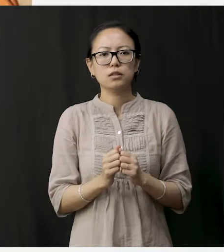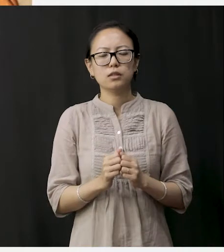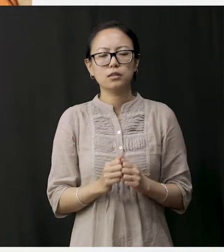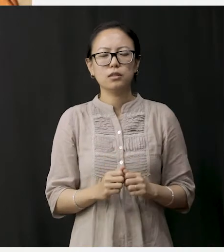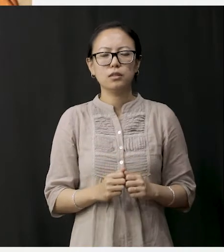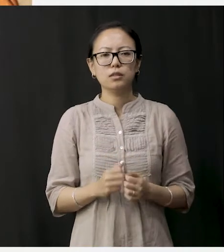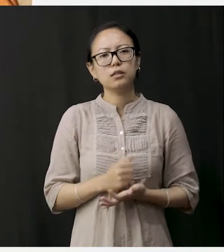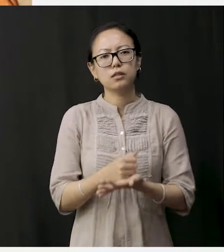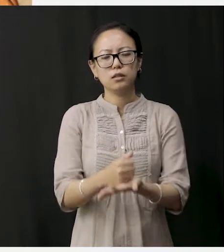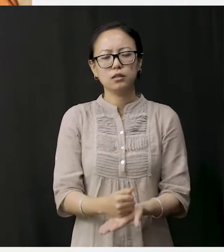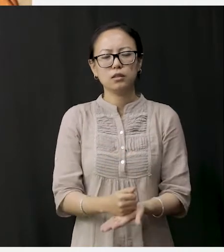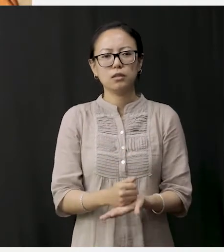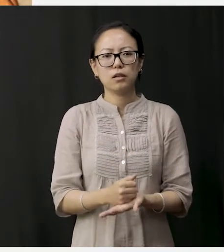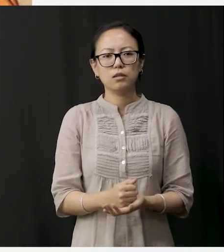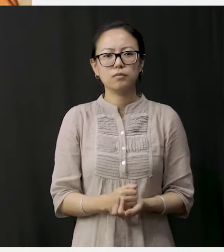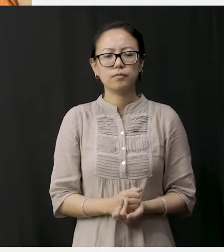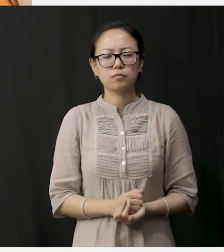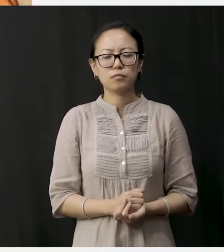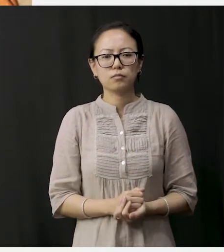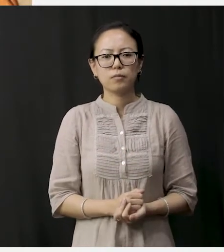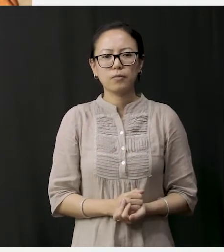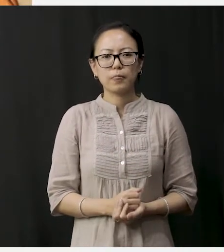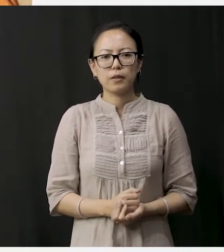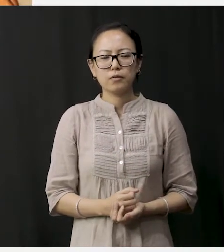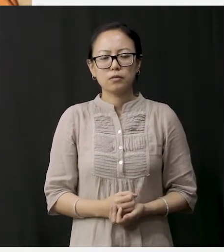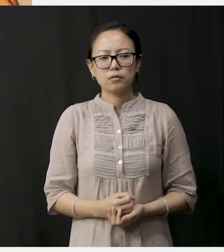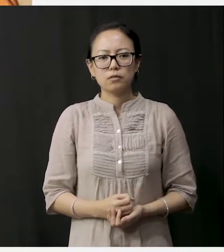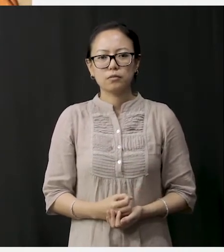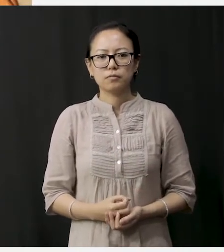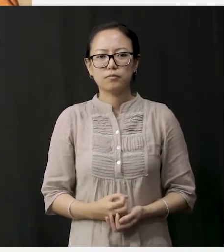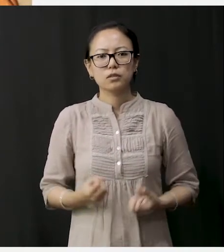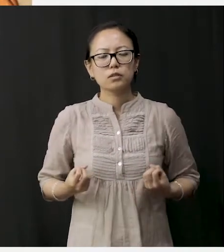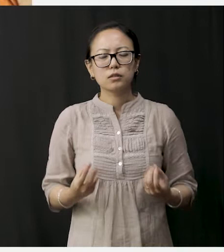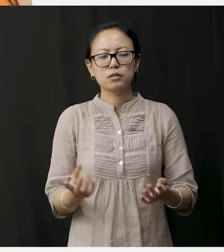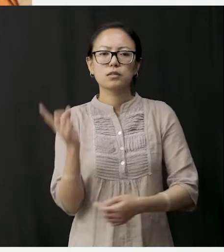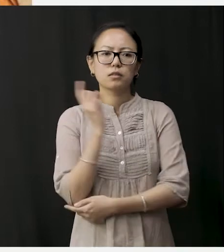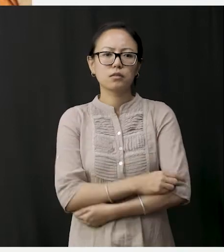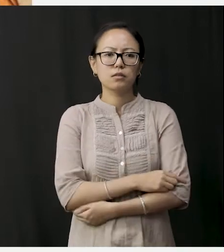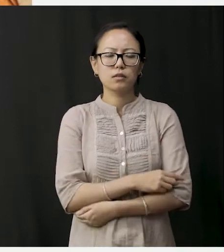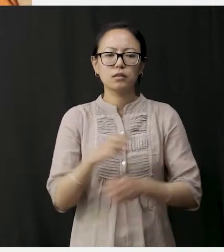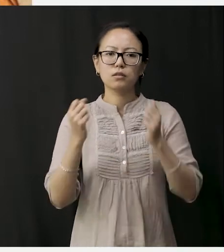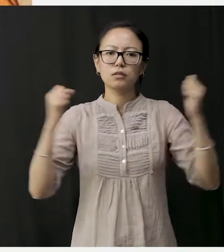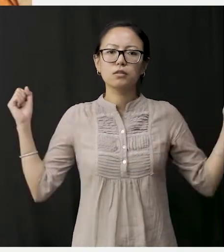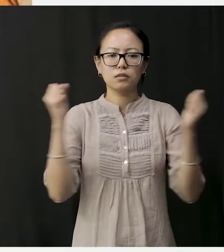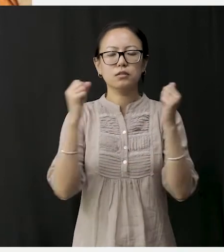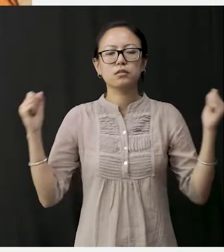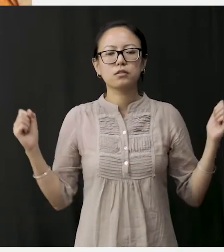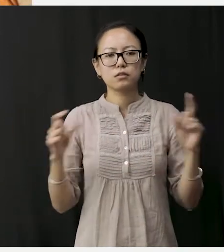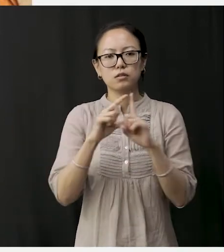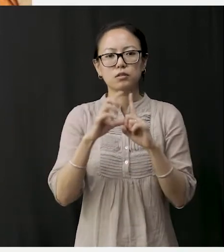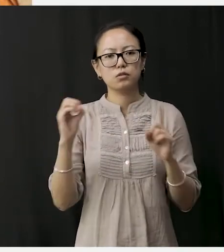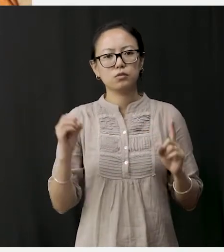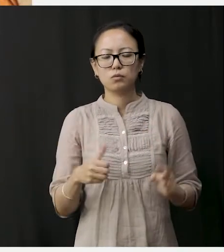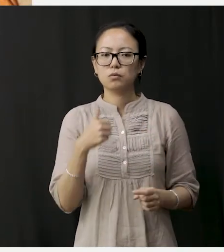before you start your day, you can also try exercising, and it will keep you fresh and energetic the whole day.